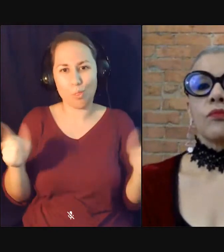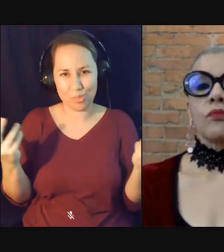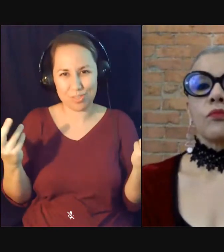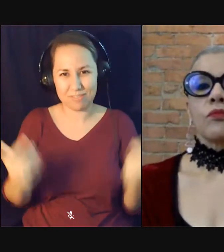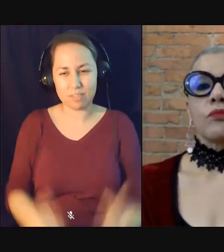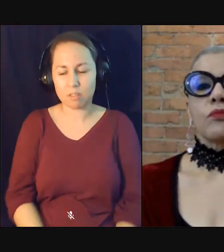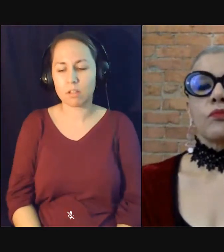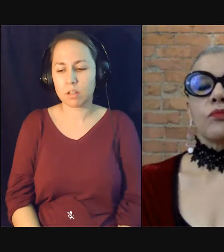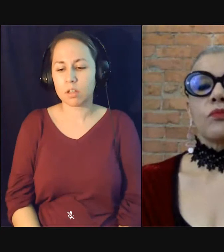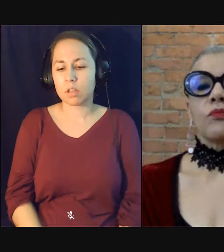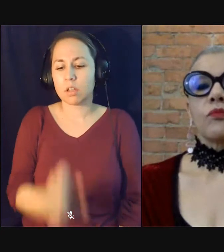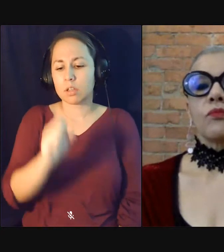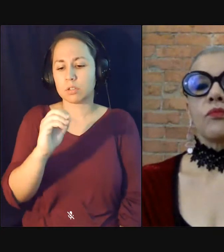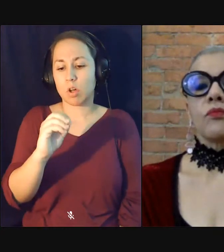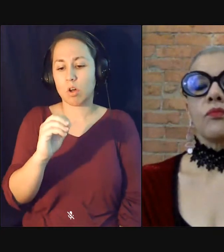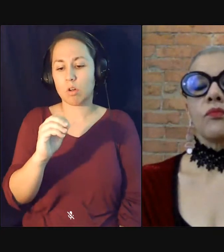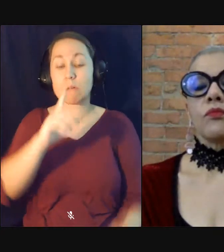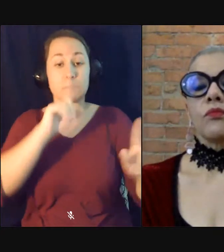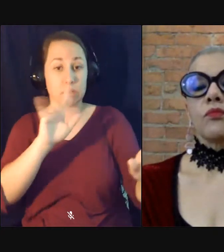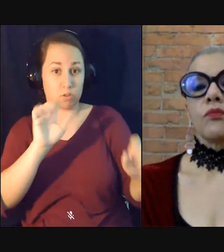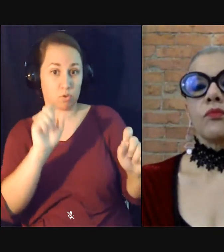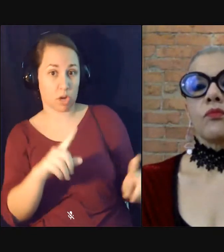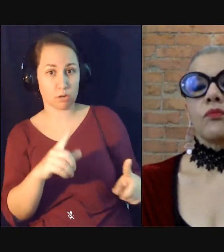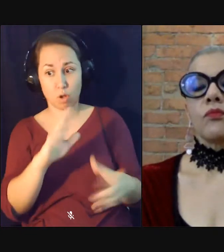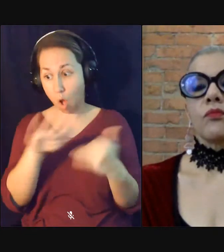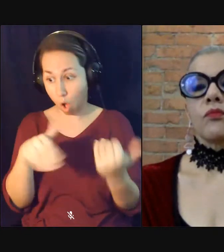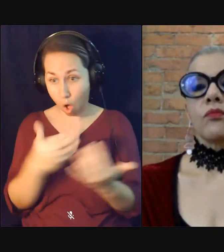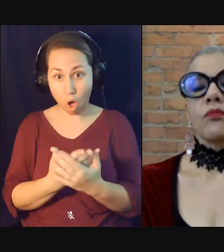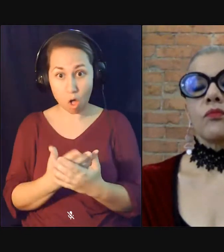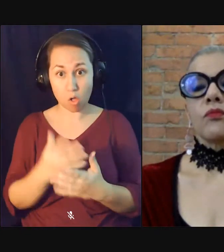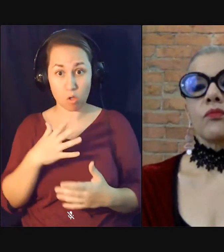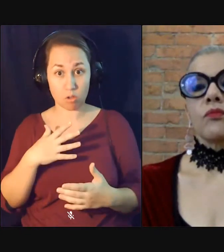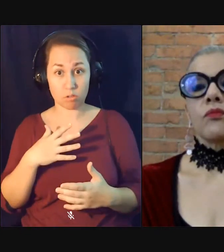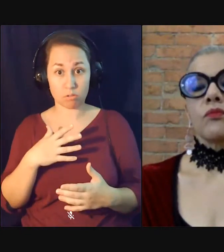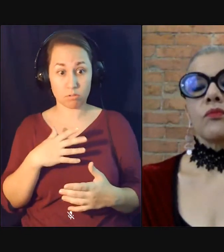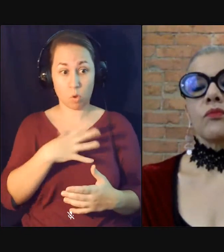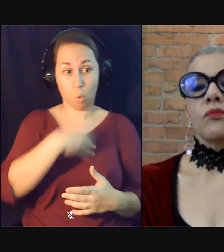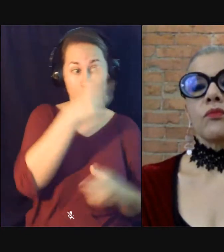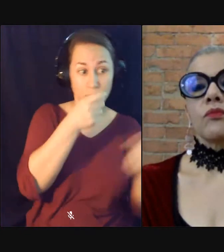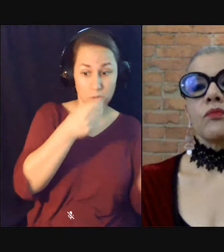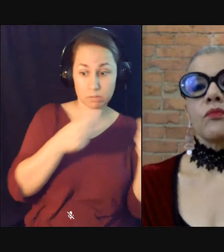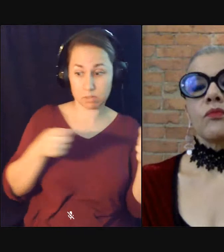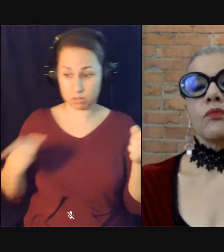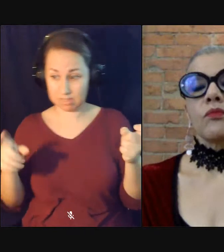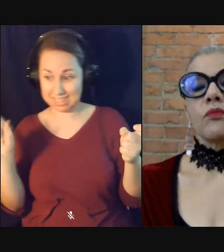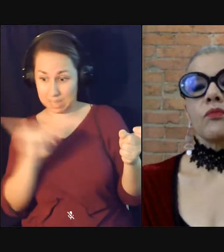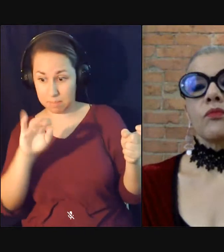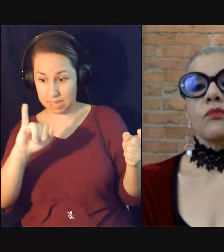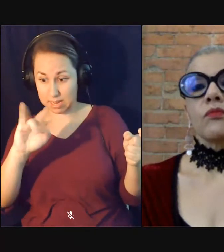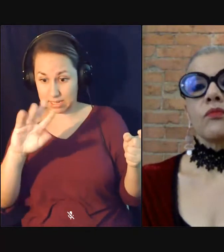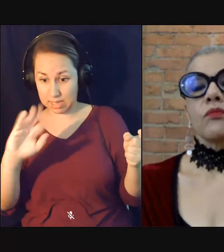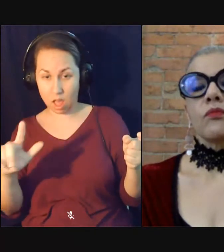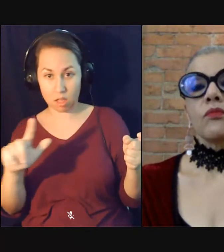And as to the question of, are all incels white supremacists and vice versa, first of all, like, plenty of white